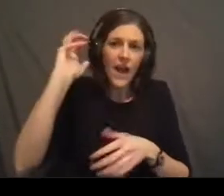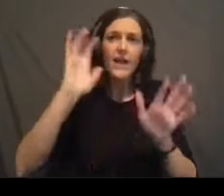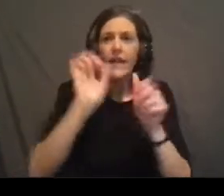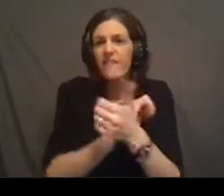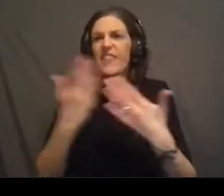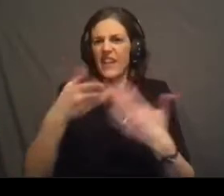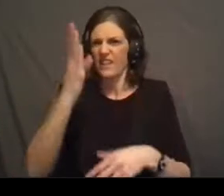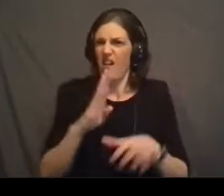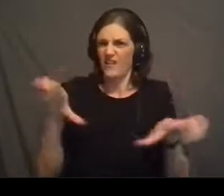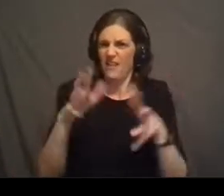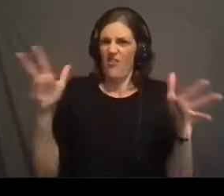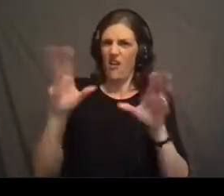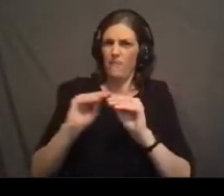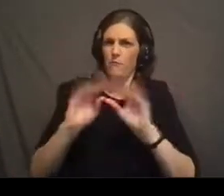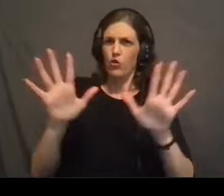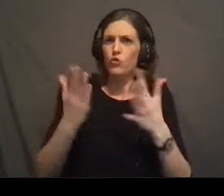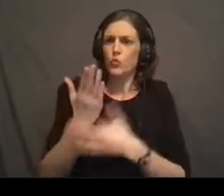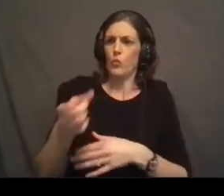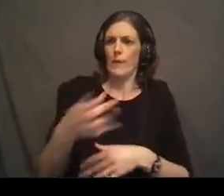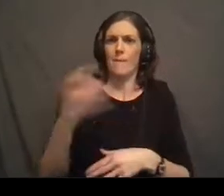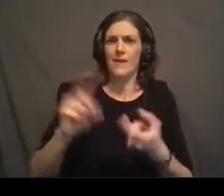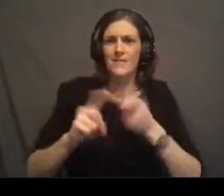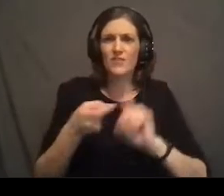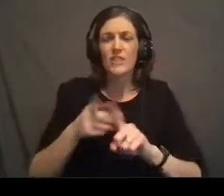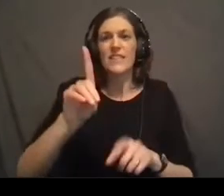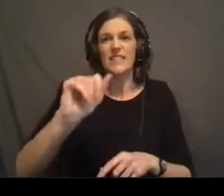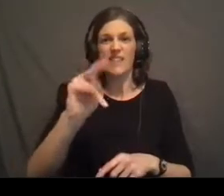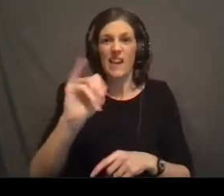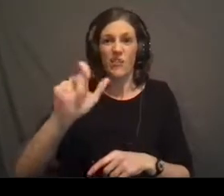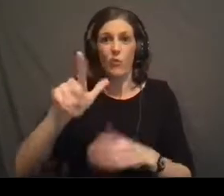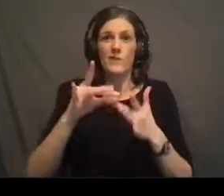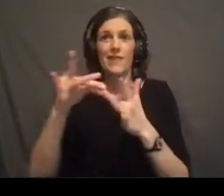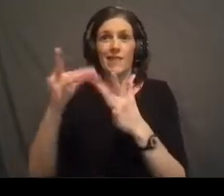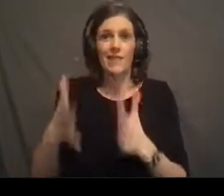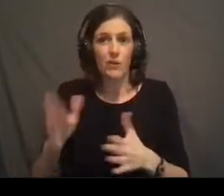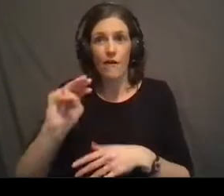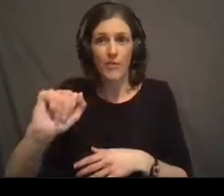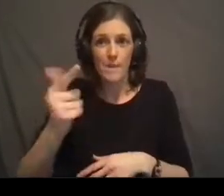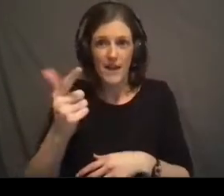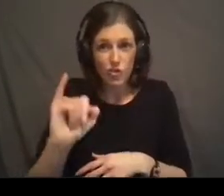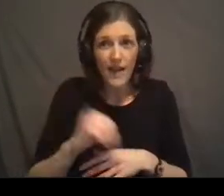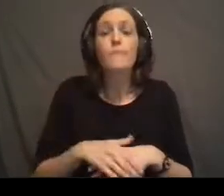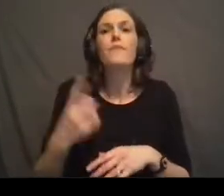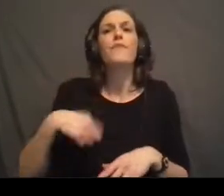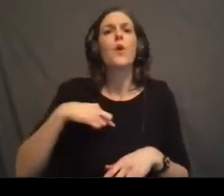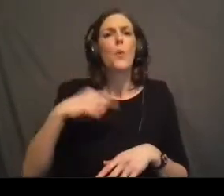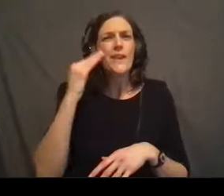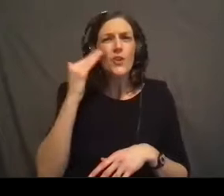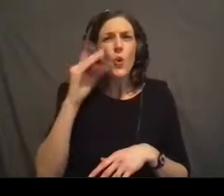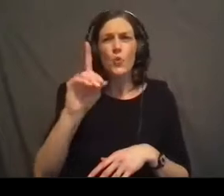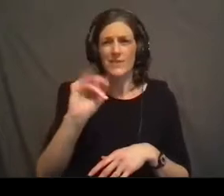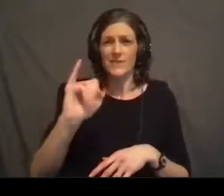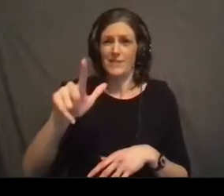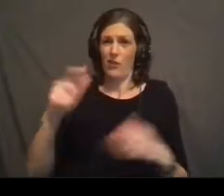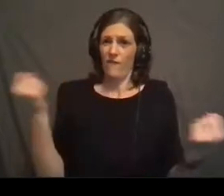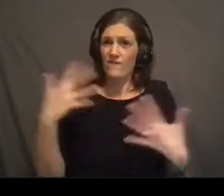God did a lot of miracles through him and his companions. Daniel was the leader of these magi. And we know that Daniel feared the